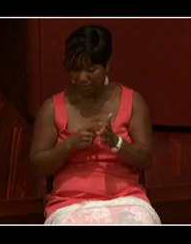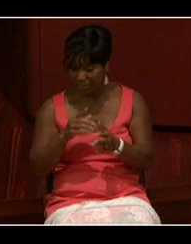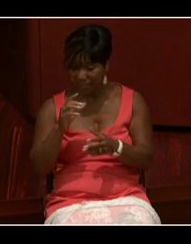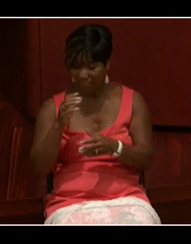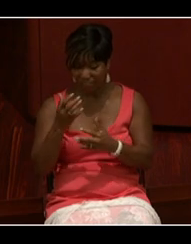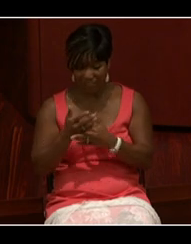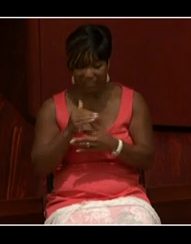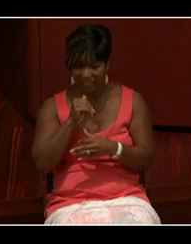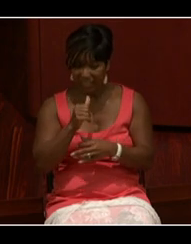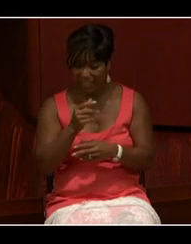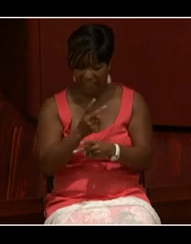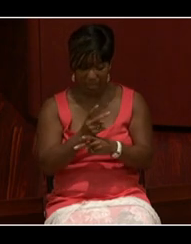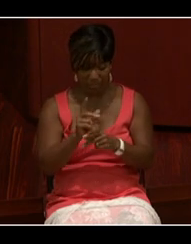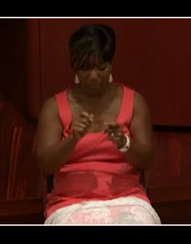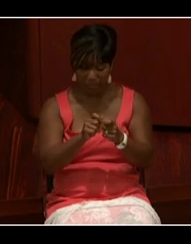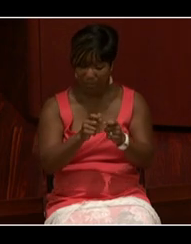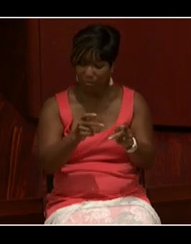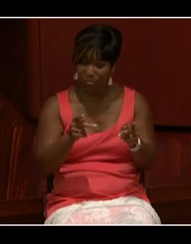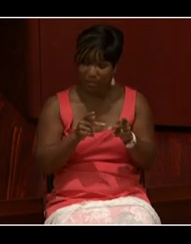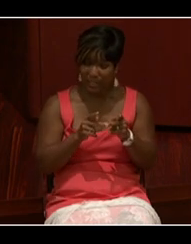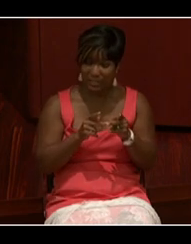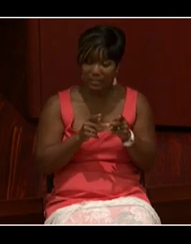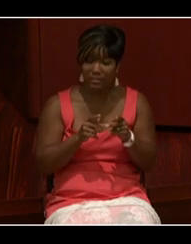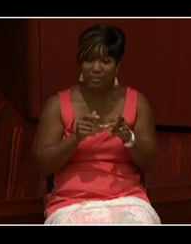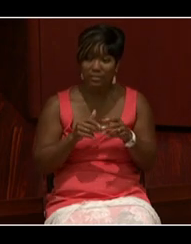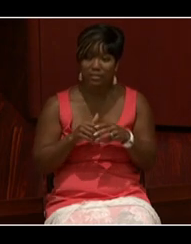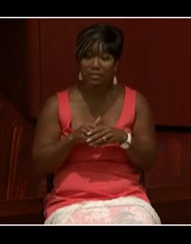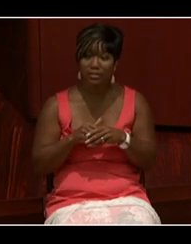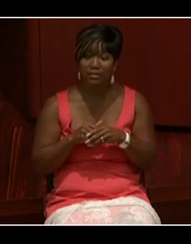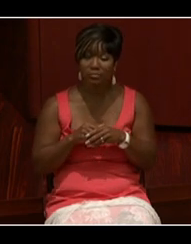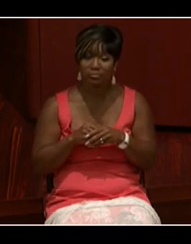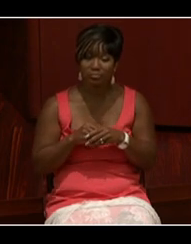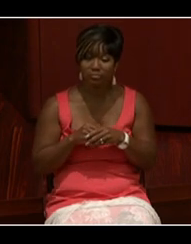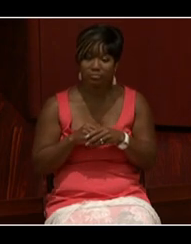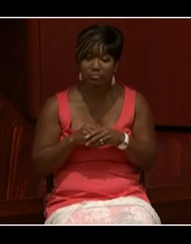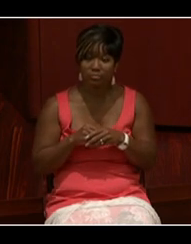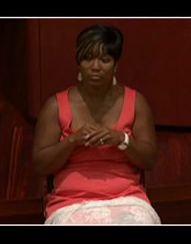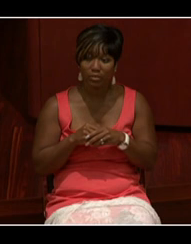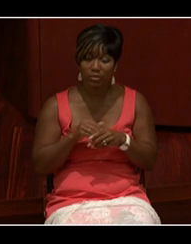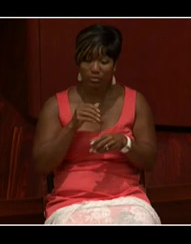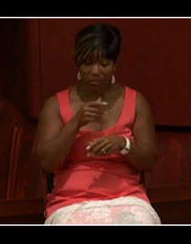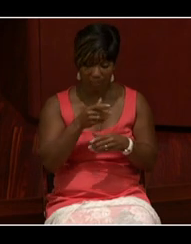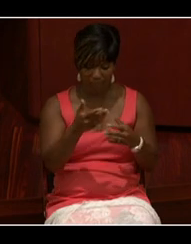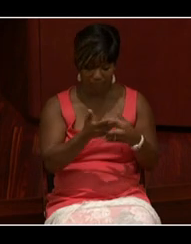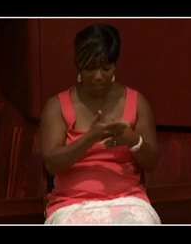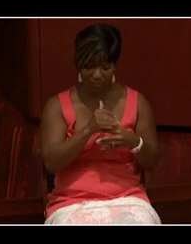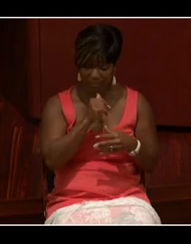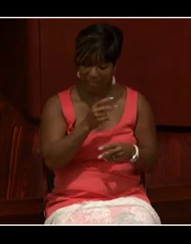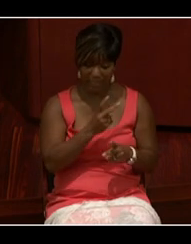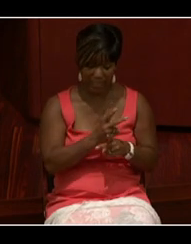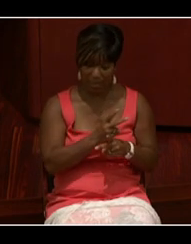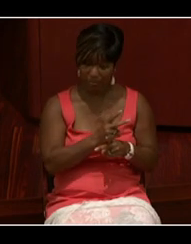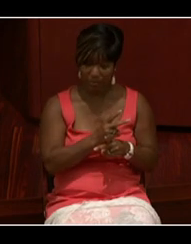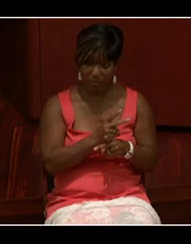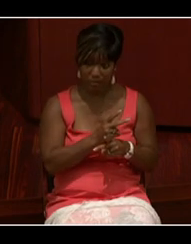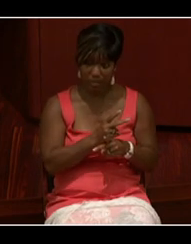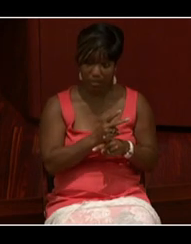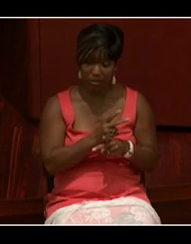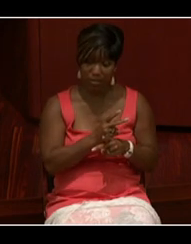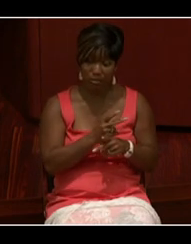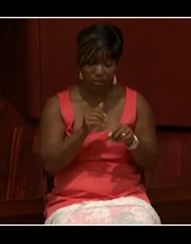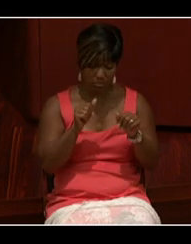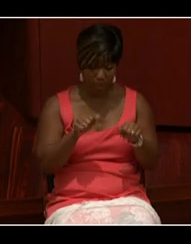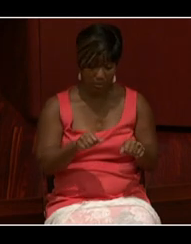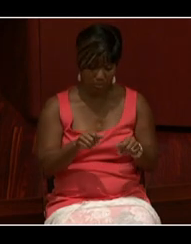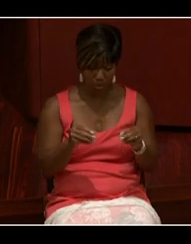have an annex or an overflow when they filled up with their inmates, but those files were not kept as well. So it's possible that